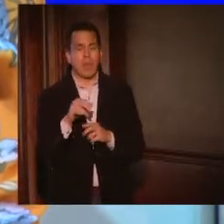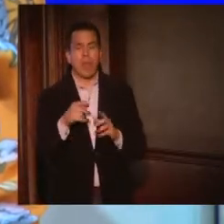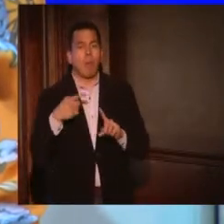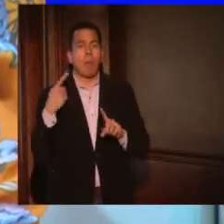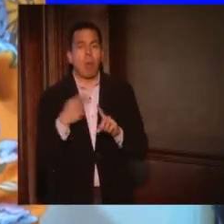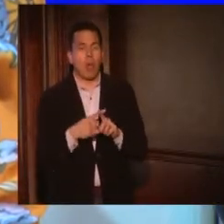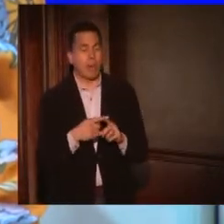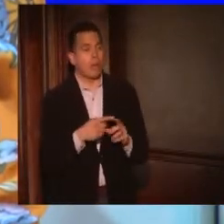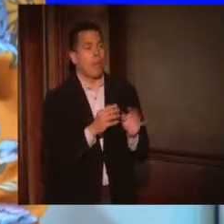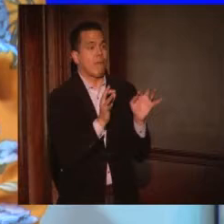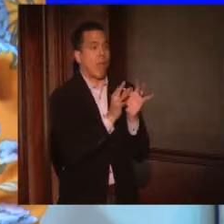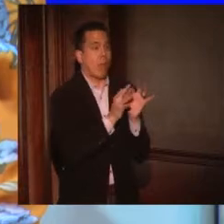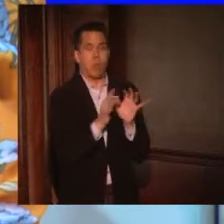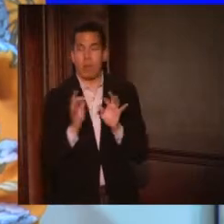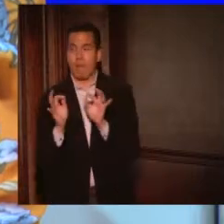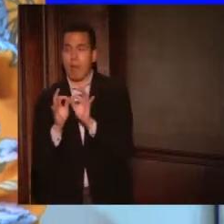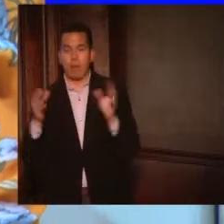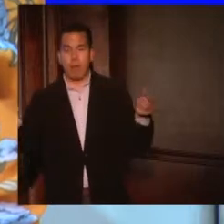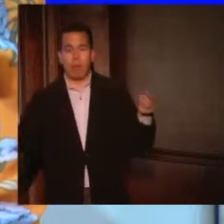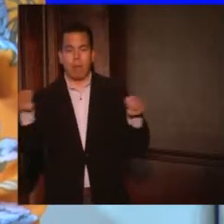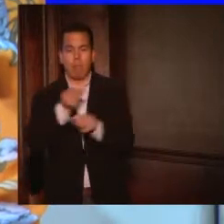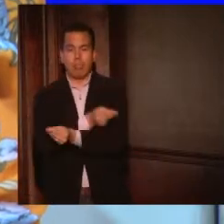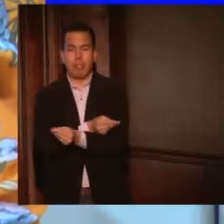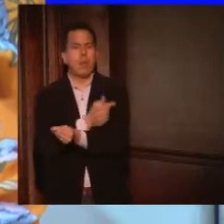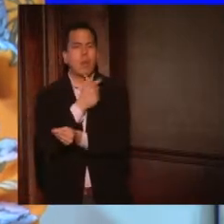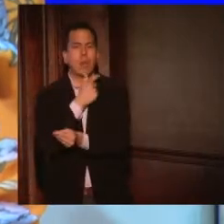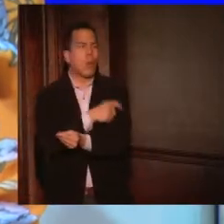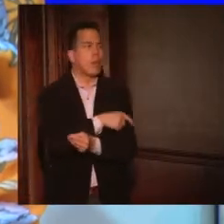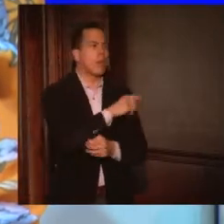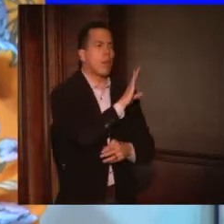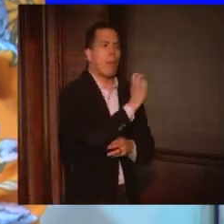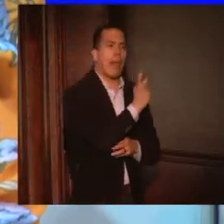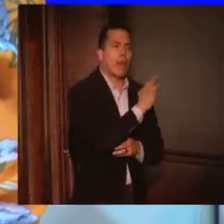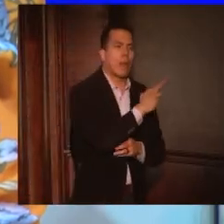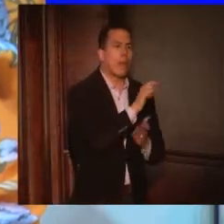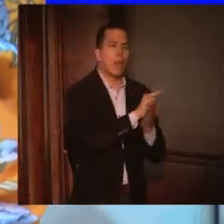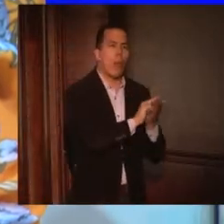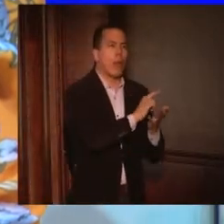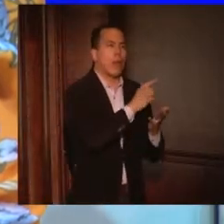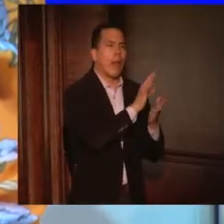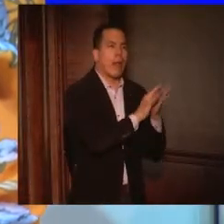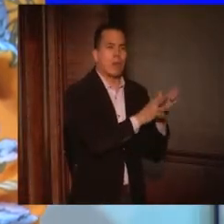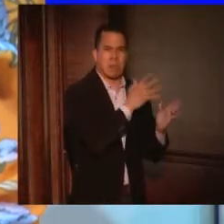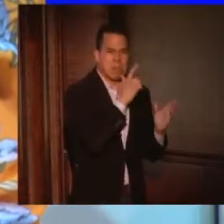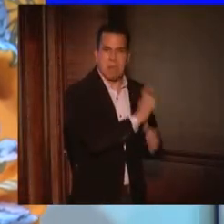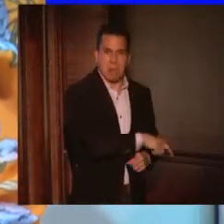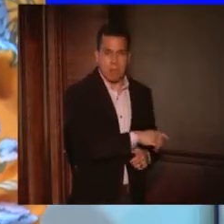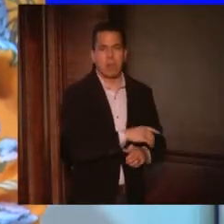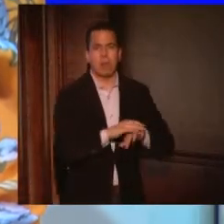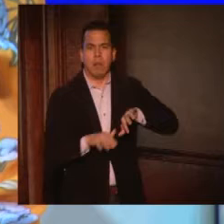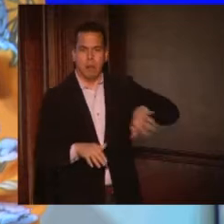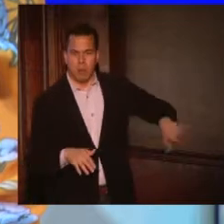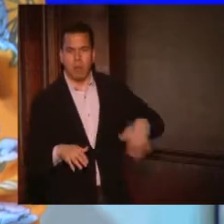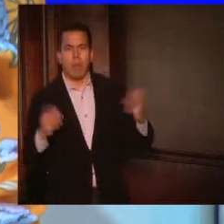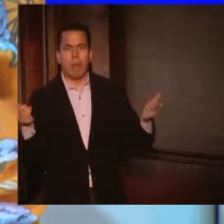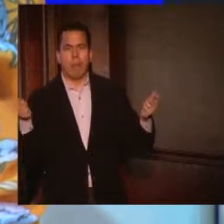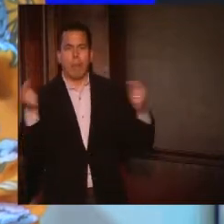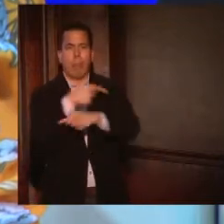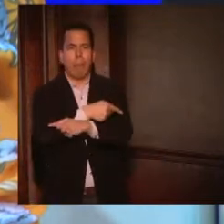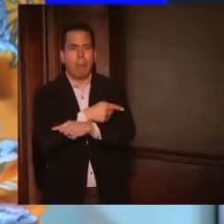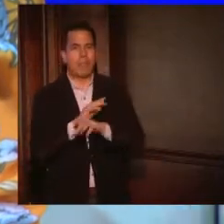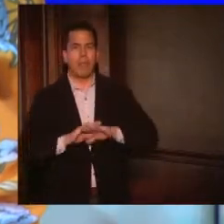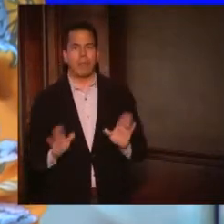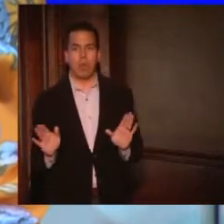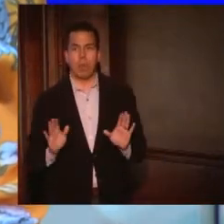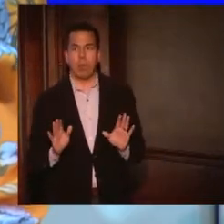point B without needing those bankers, lawyers, and accountants who drain value from it. So just really quickly to like reinforce this concept, can